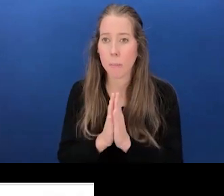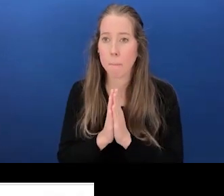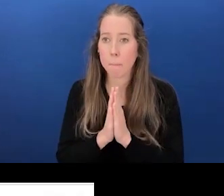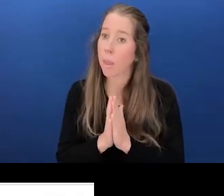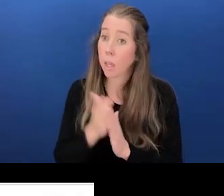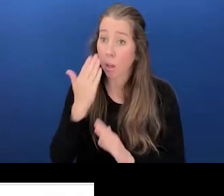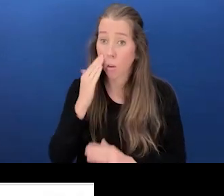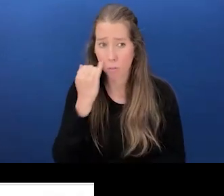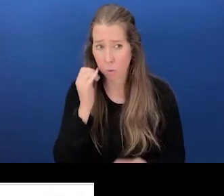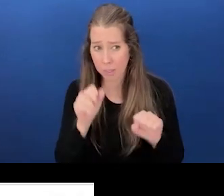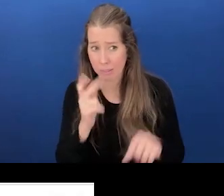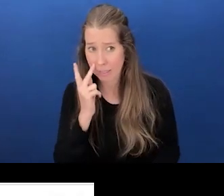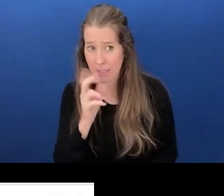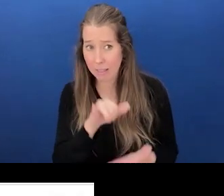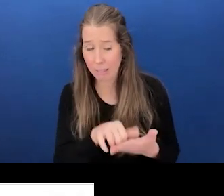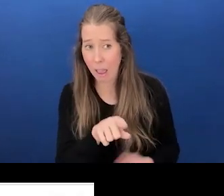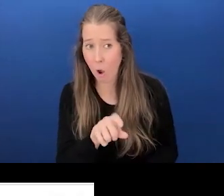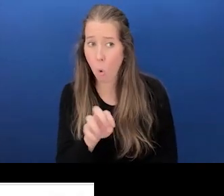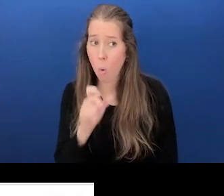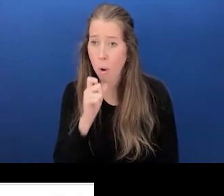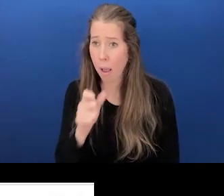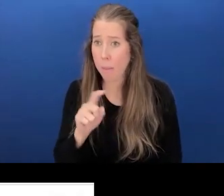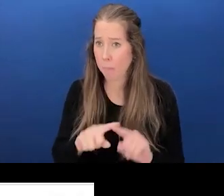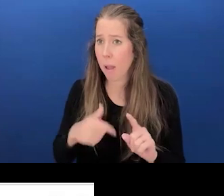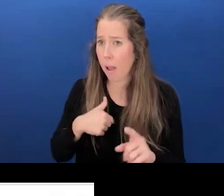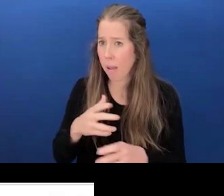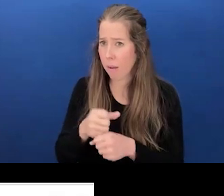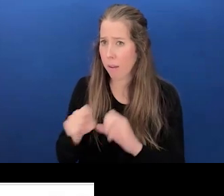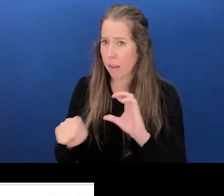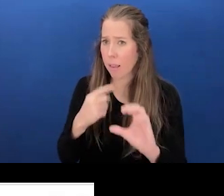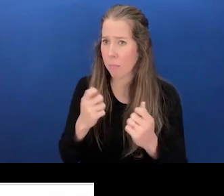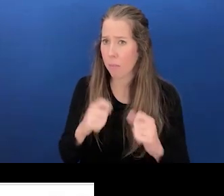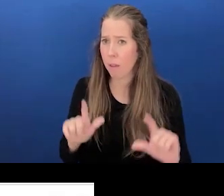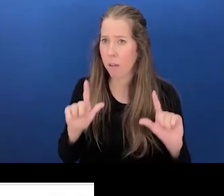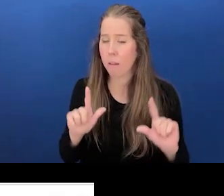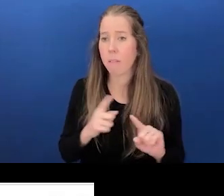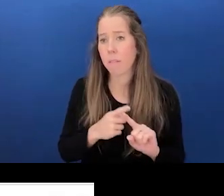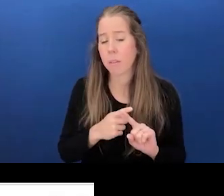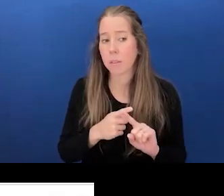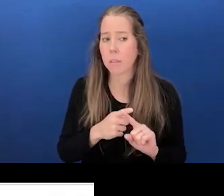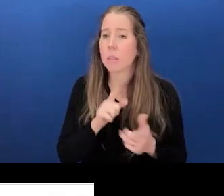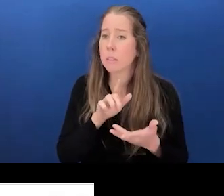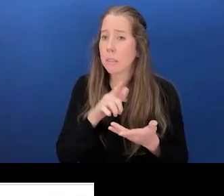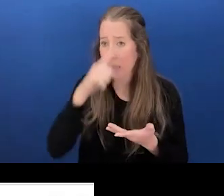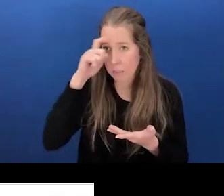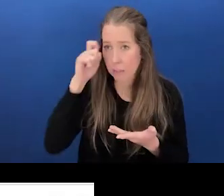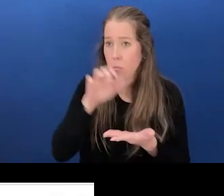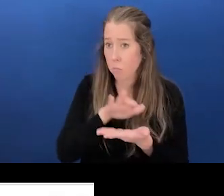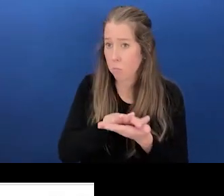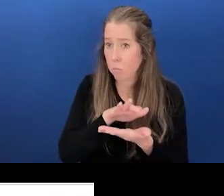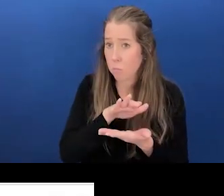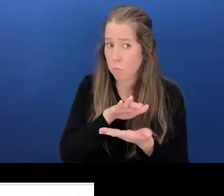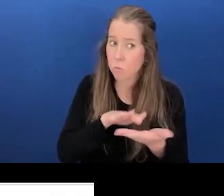see this or not, but I got an email. This was from it was summer school